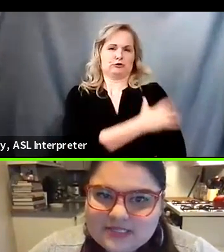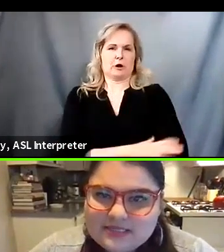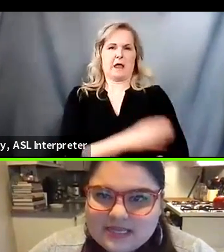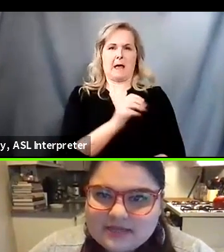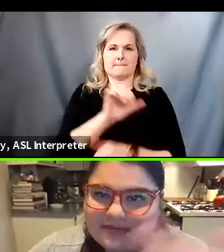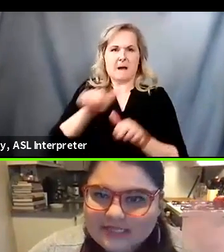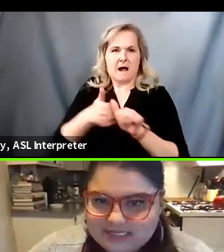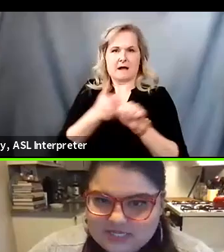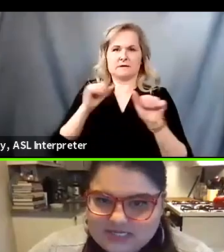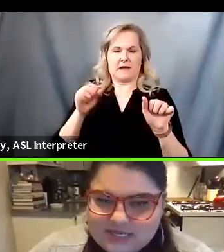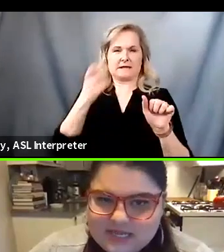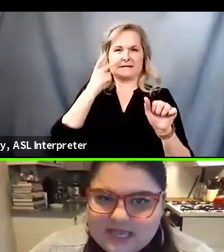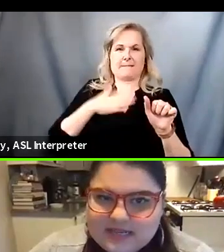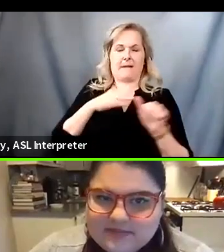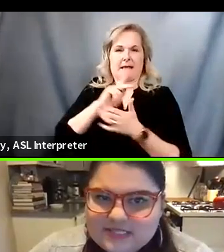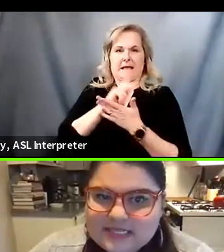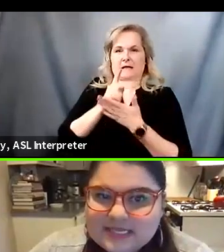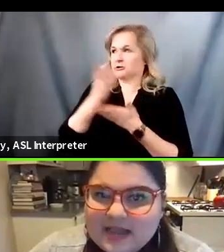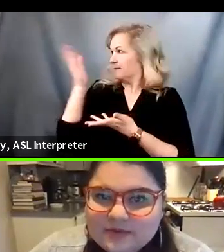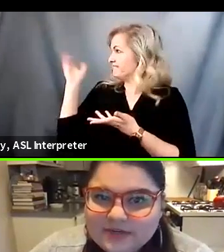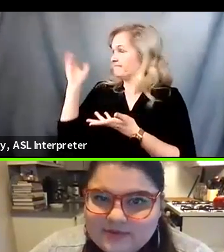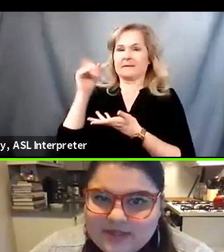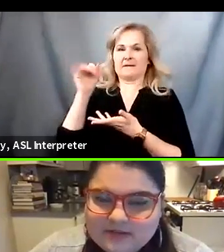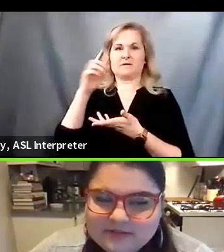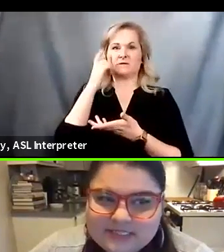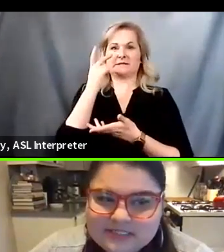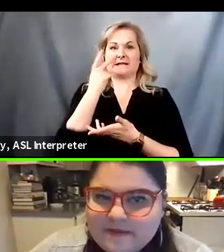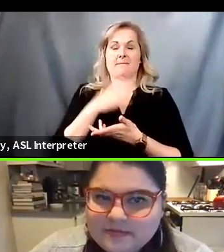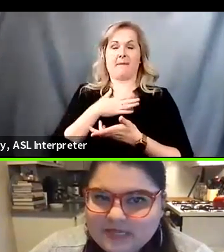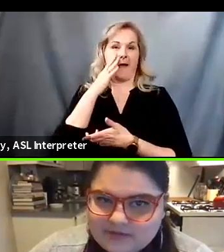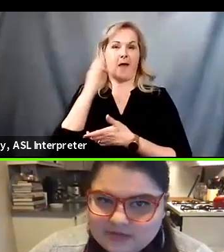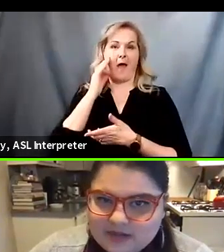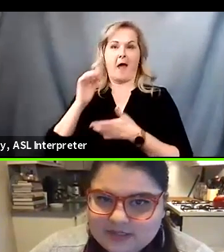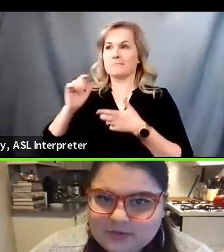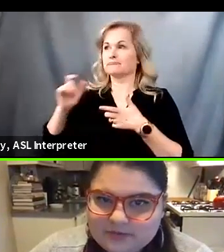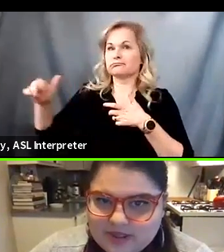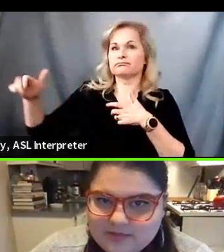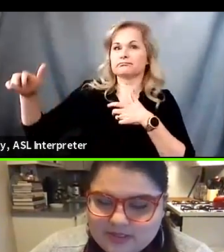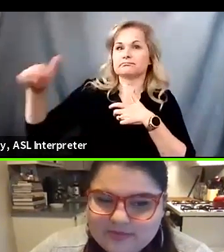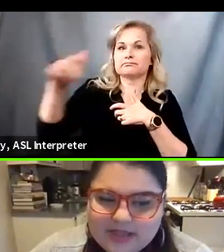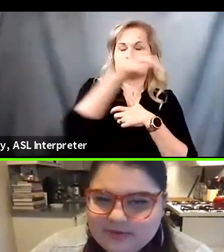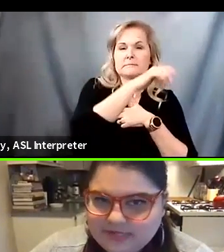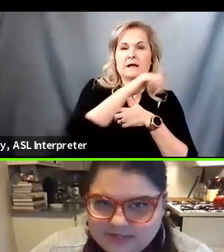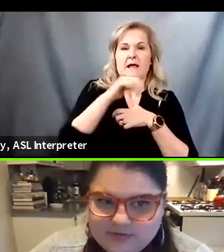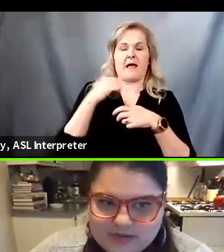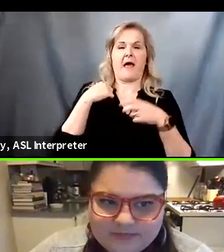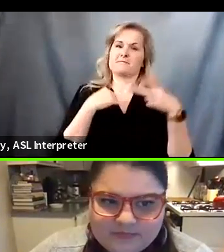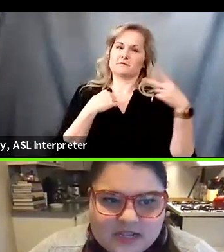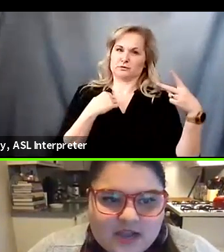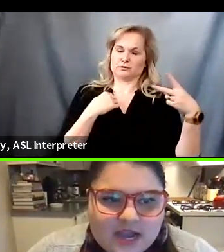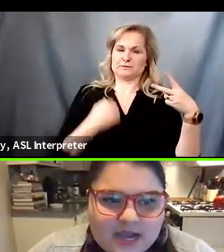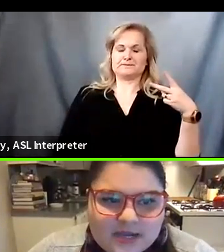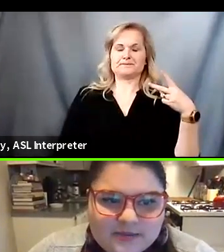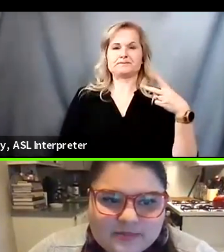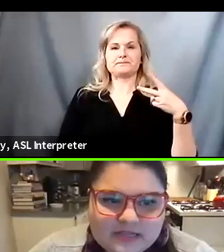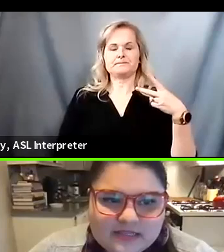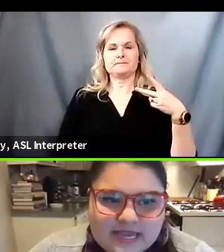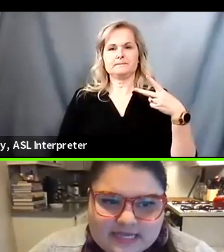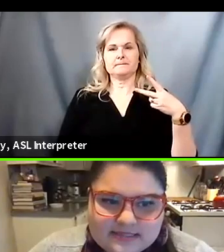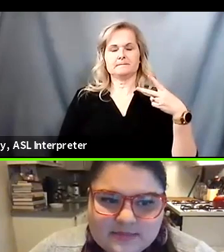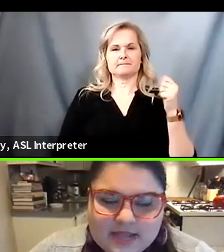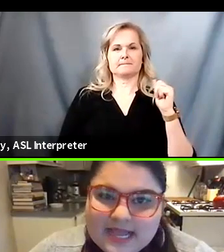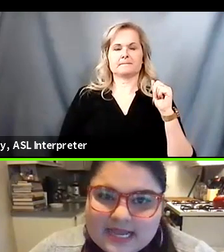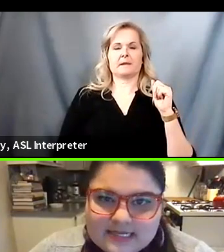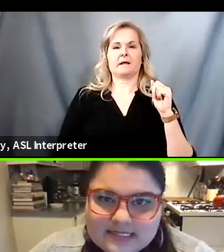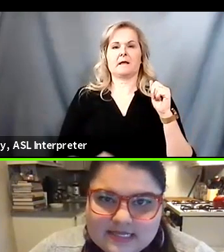me, you can see my lovely kitchen. And if you see a cat running around, it is probably avocado or prime rib. I will let you know.